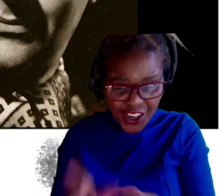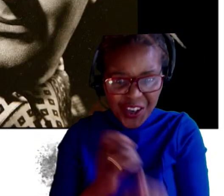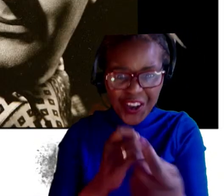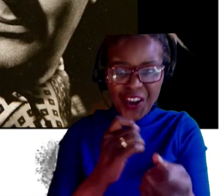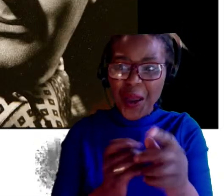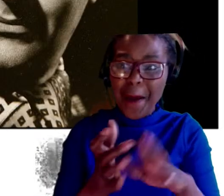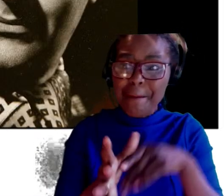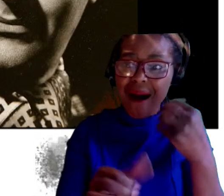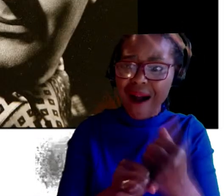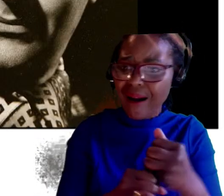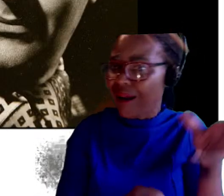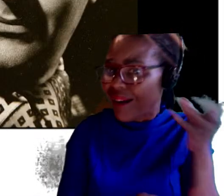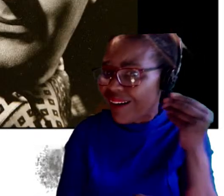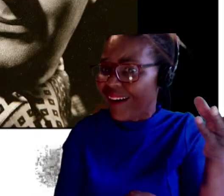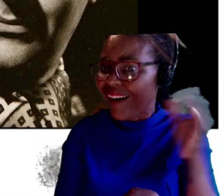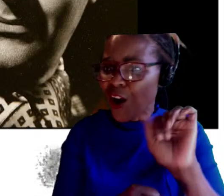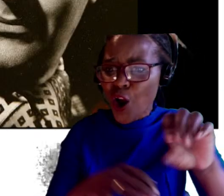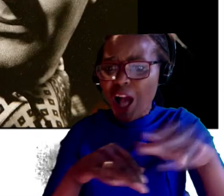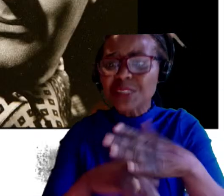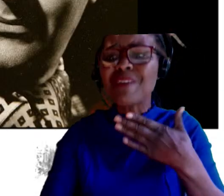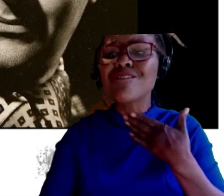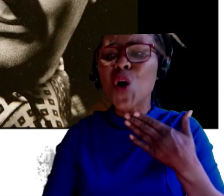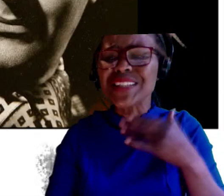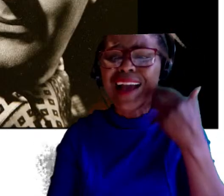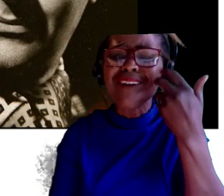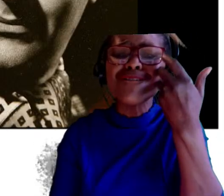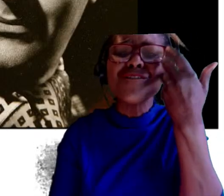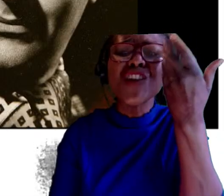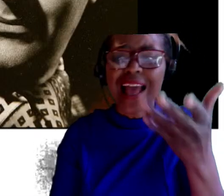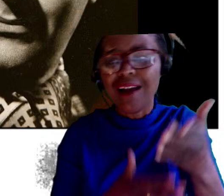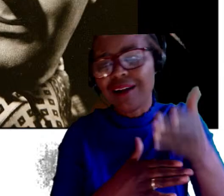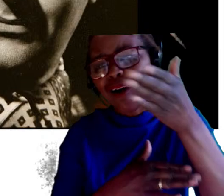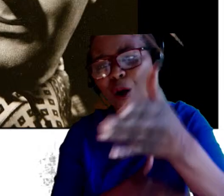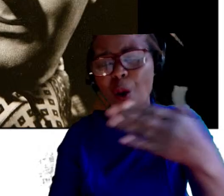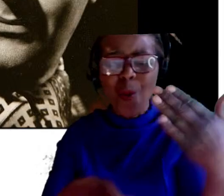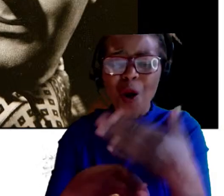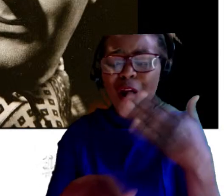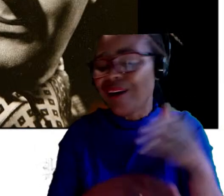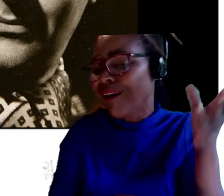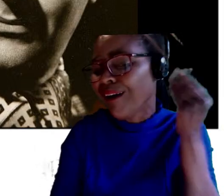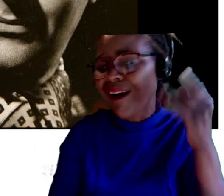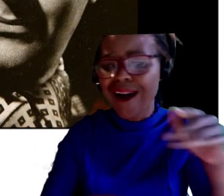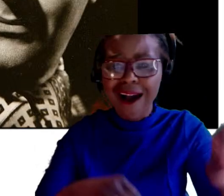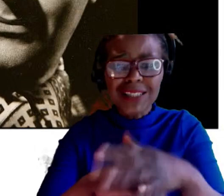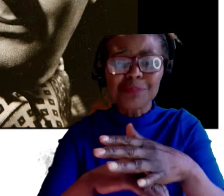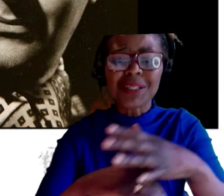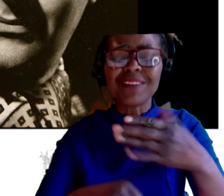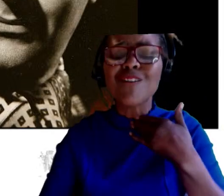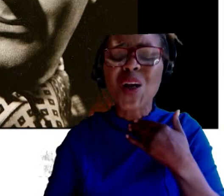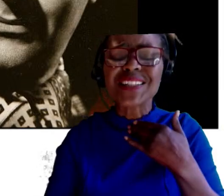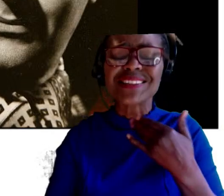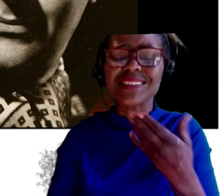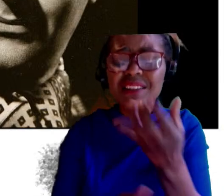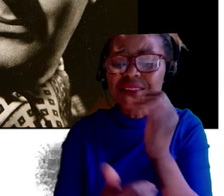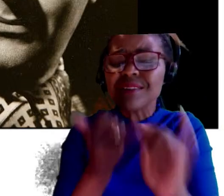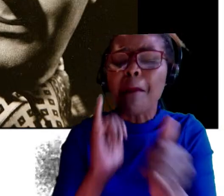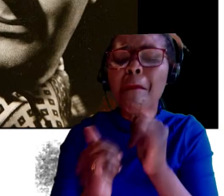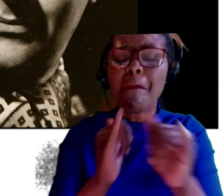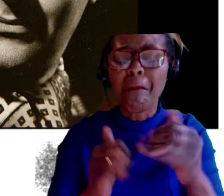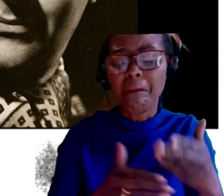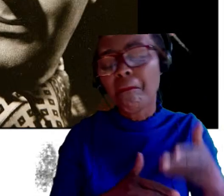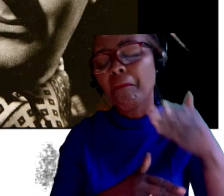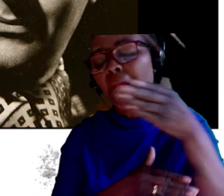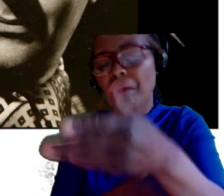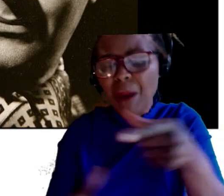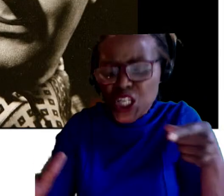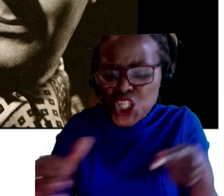continued to hear Oswald every working day. And sometimes when things have been really tough, she's gone and sat alone in the station